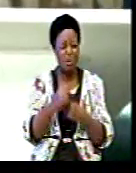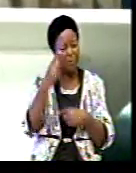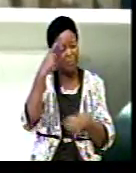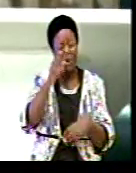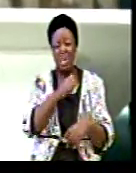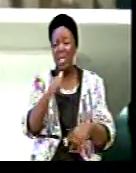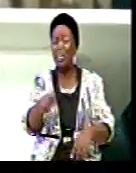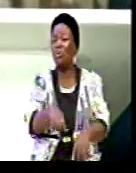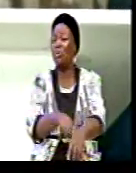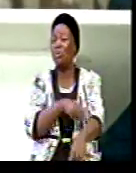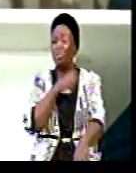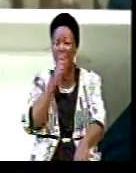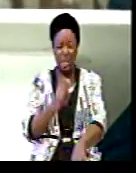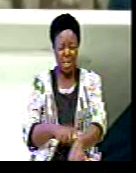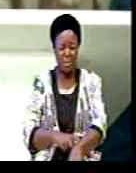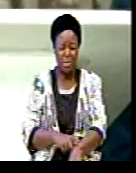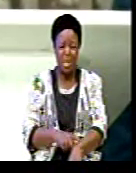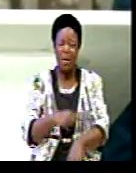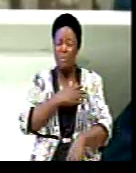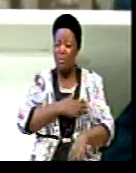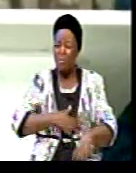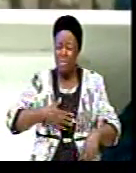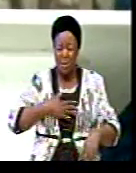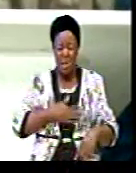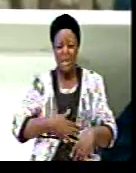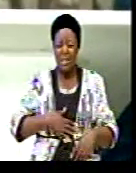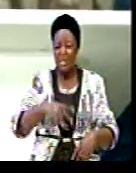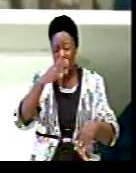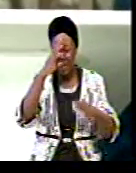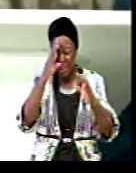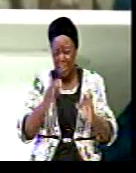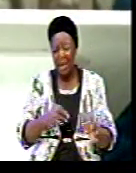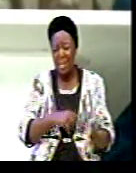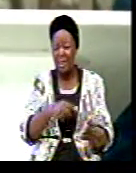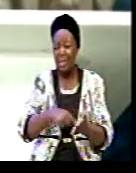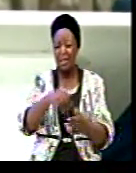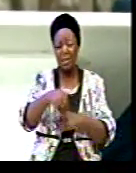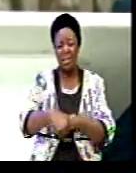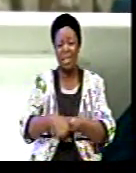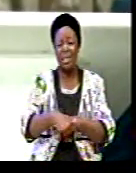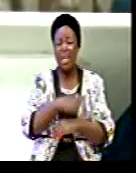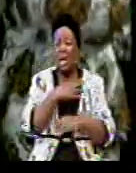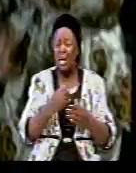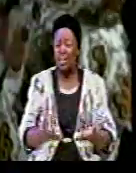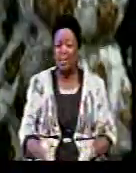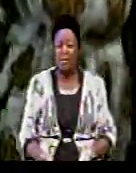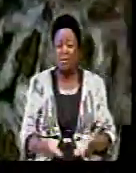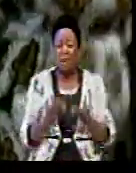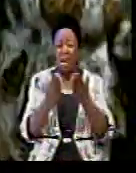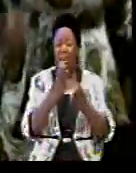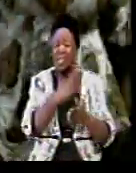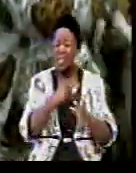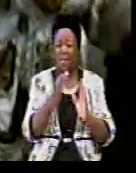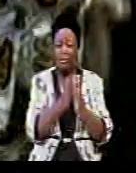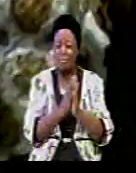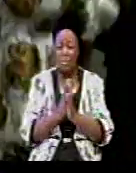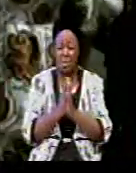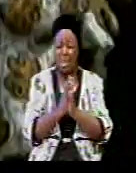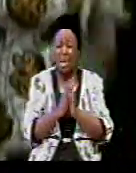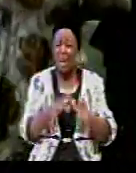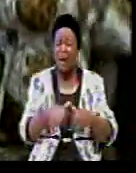Everything the enemy have taken away from me. Pursue. Pursue.